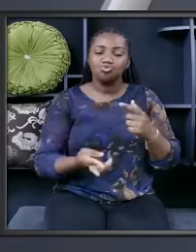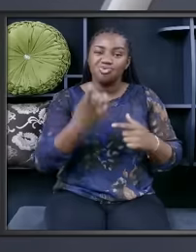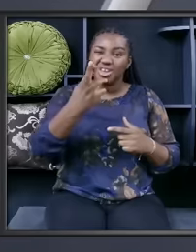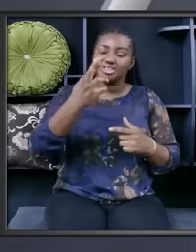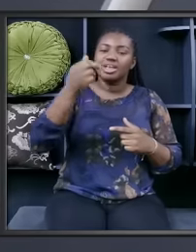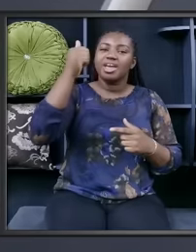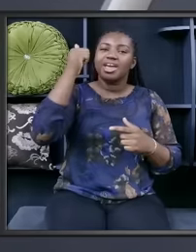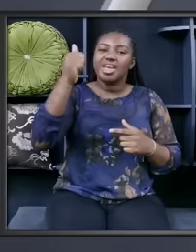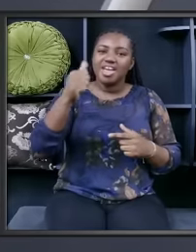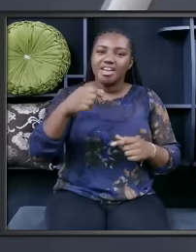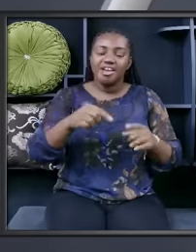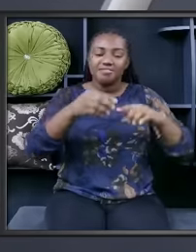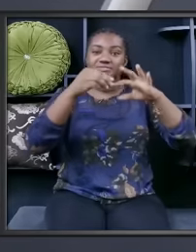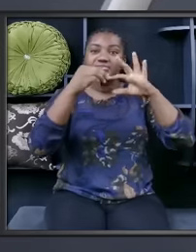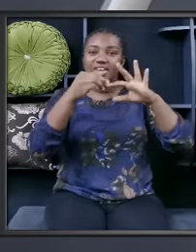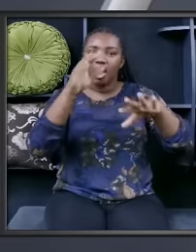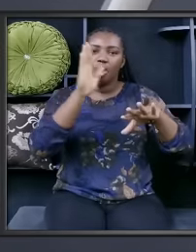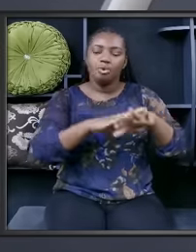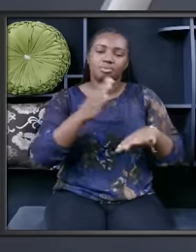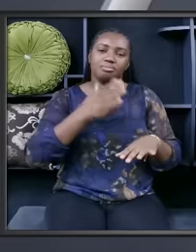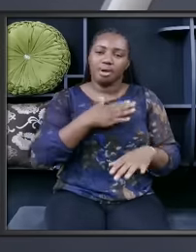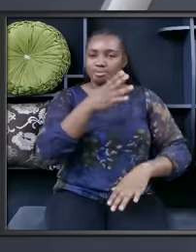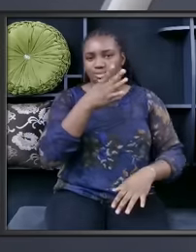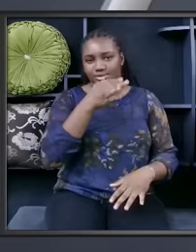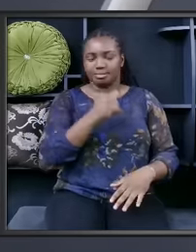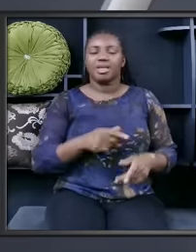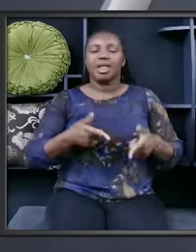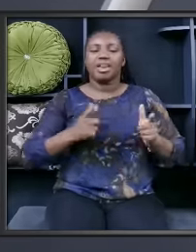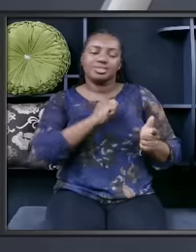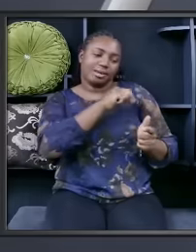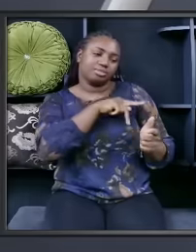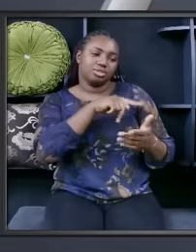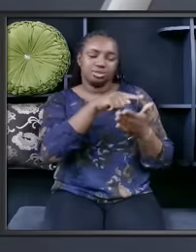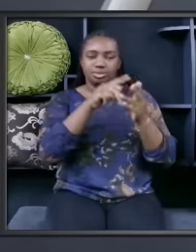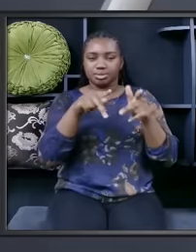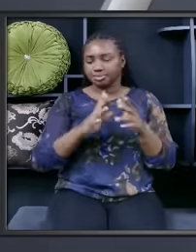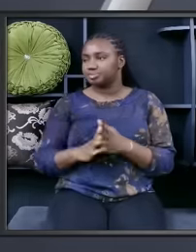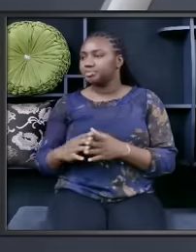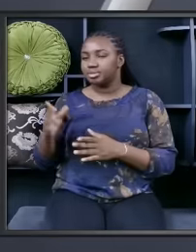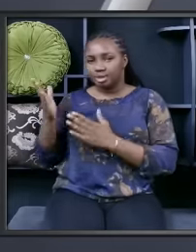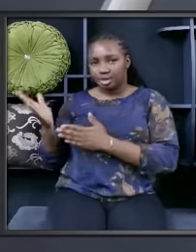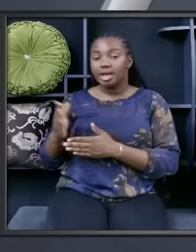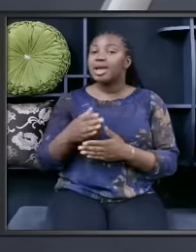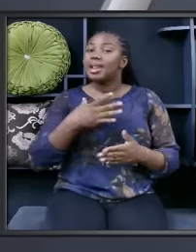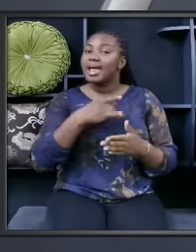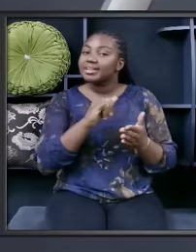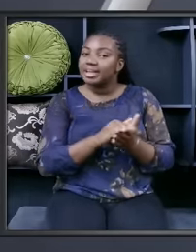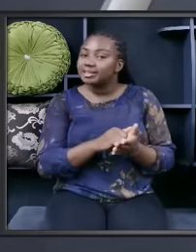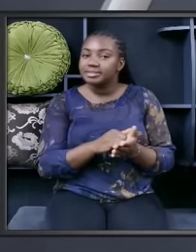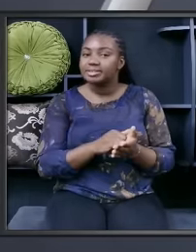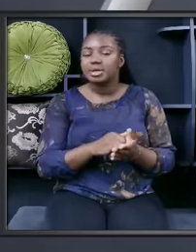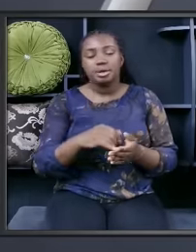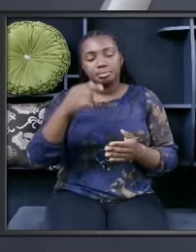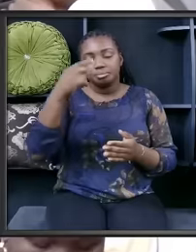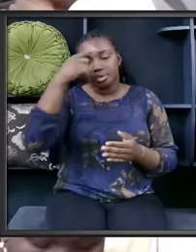mom. Let's appreciate this young person. So continue. Nah, like that. Nah, in the business. So, because you know